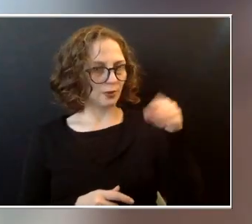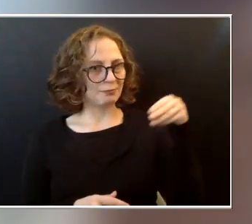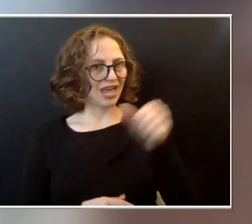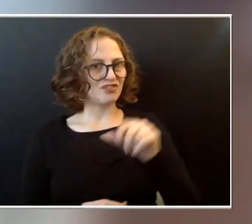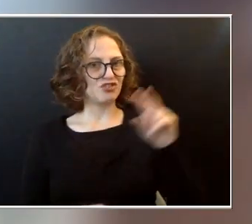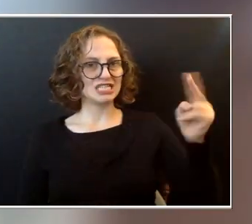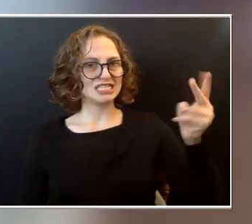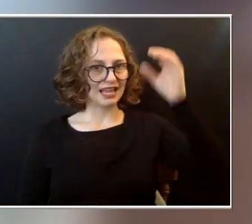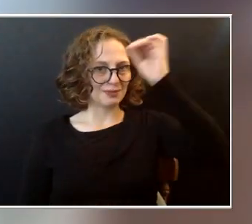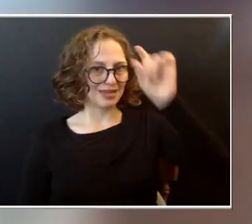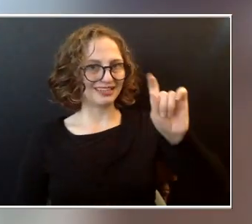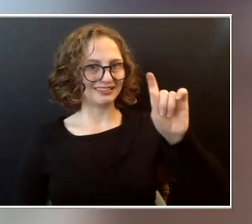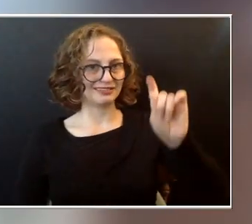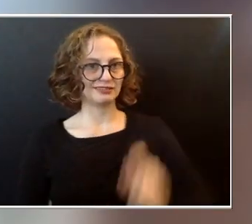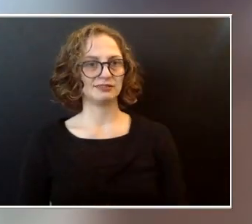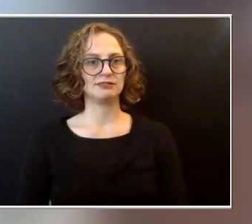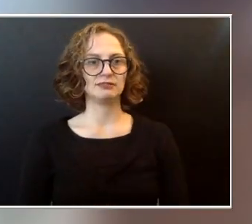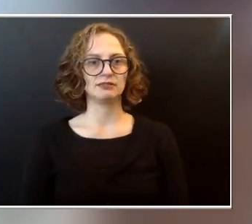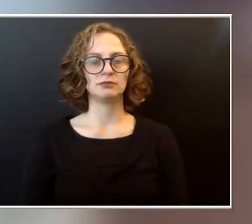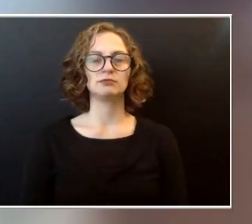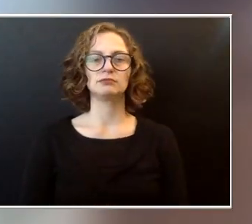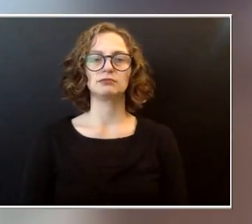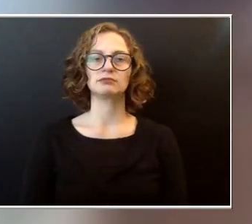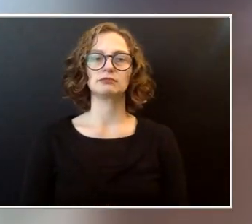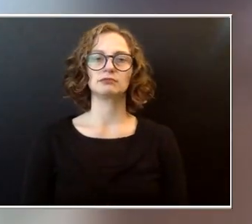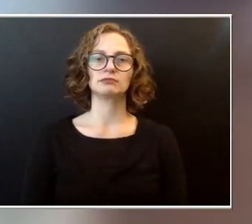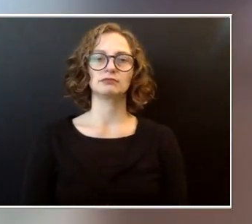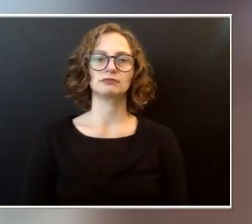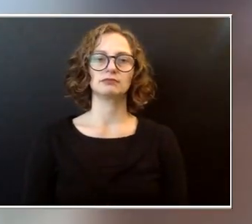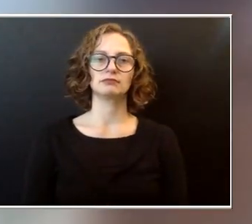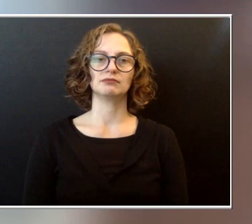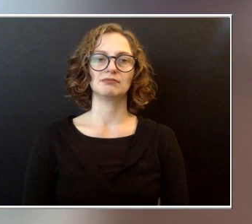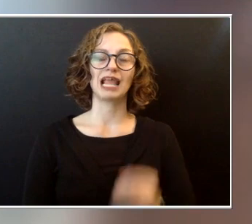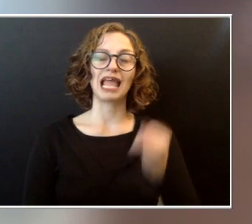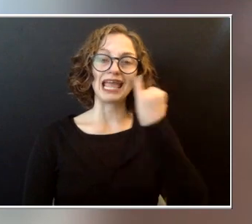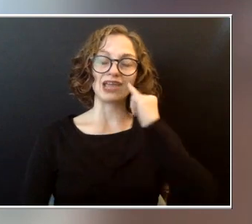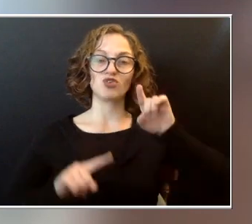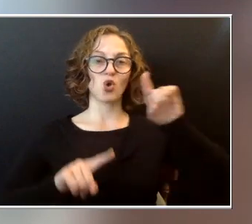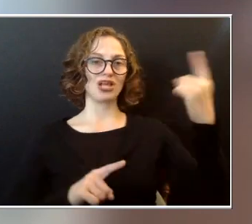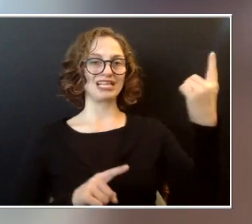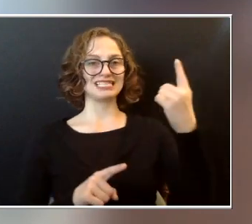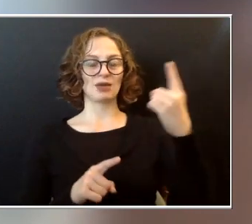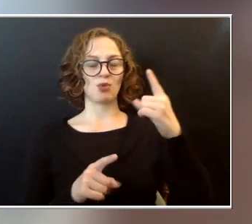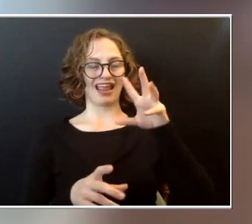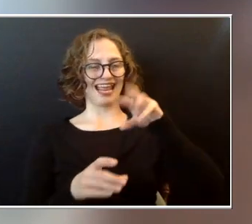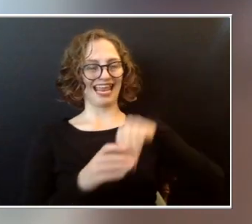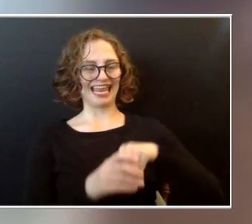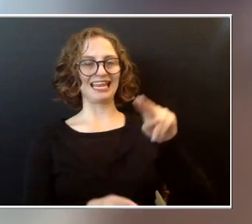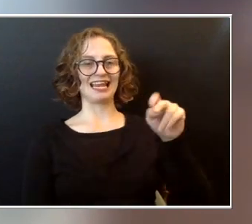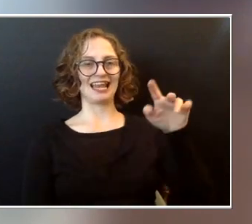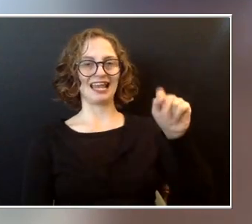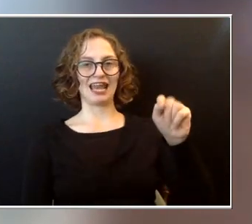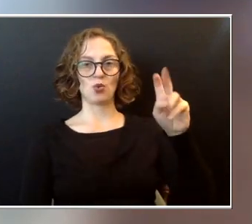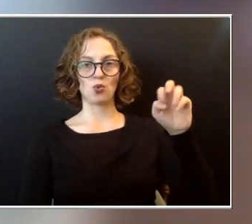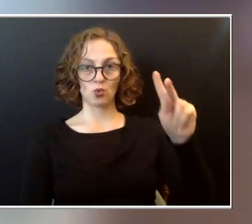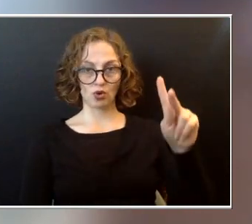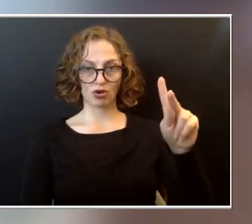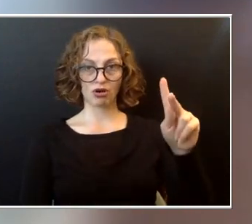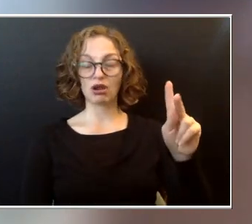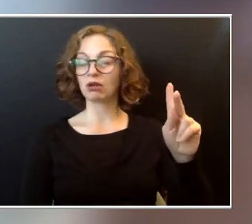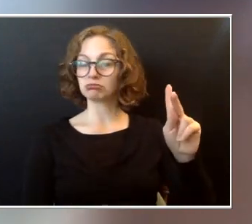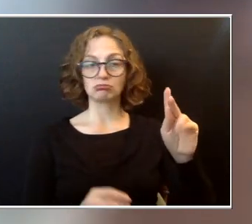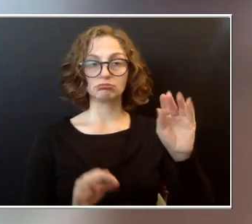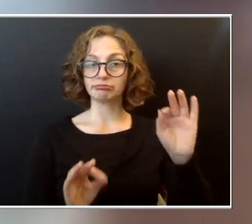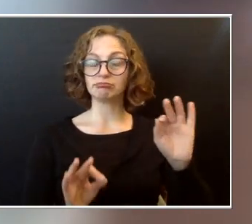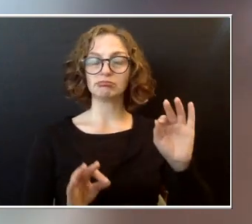As long as the place that they're going to is in network and covered by the insurance, just because it is the second set of physicians the